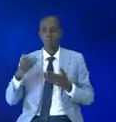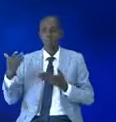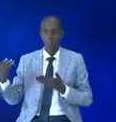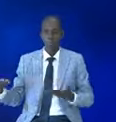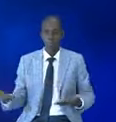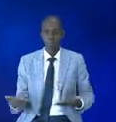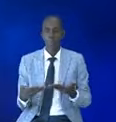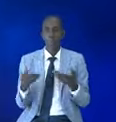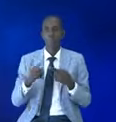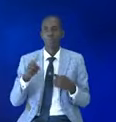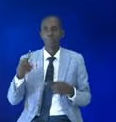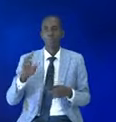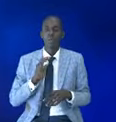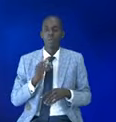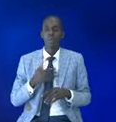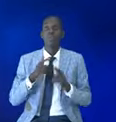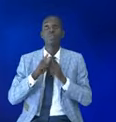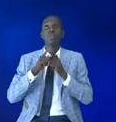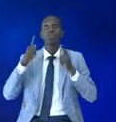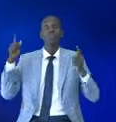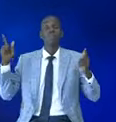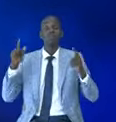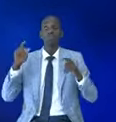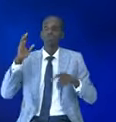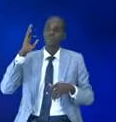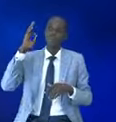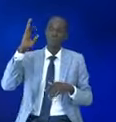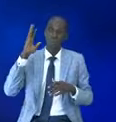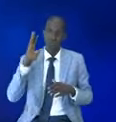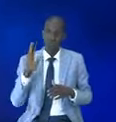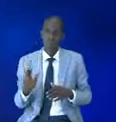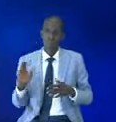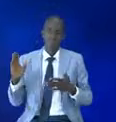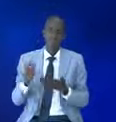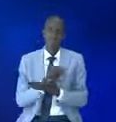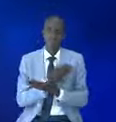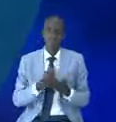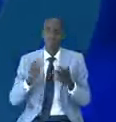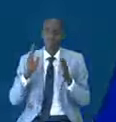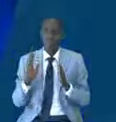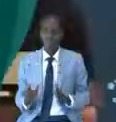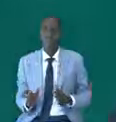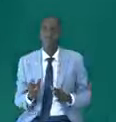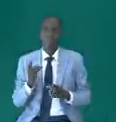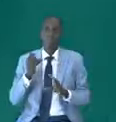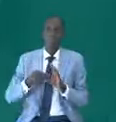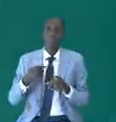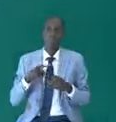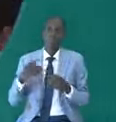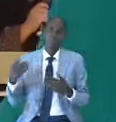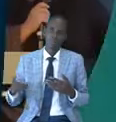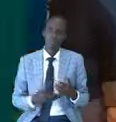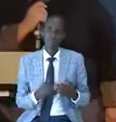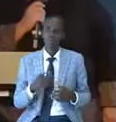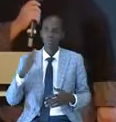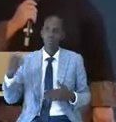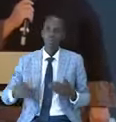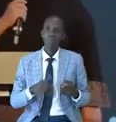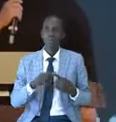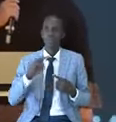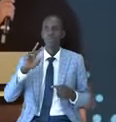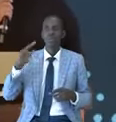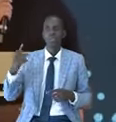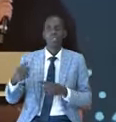our dynamic gospel minister, Cornelius Cross. Join me to welcome him. Welcome to the third day of